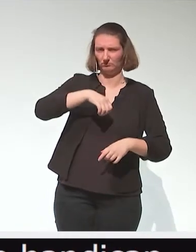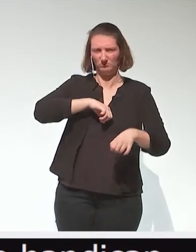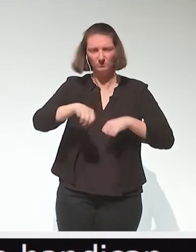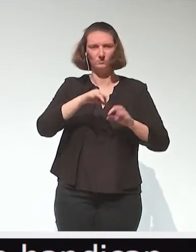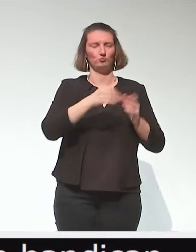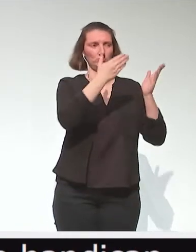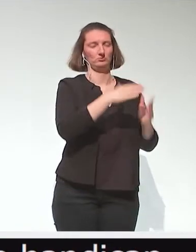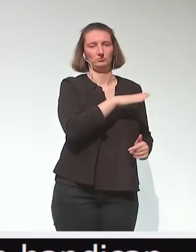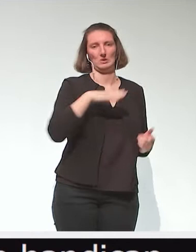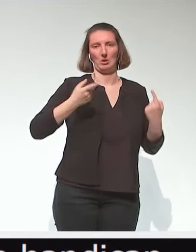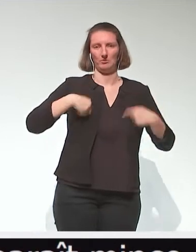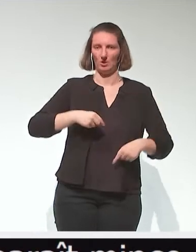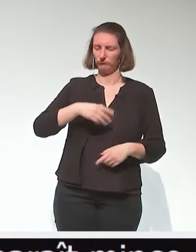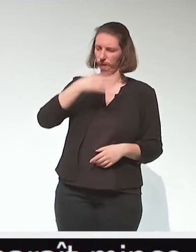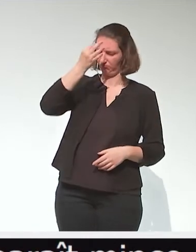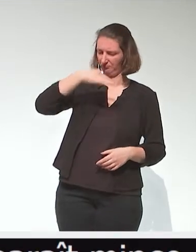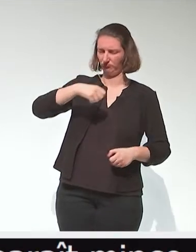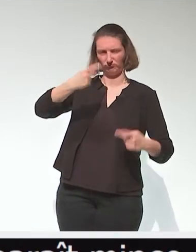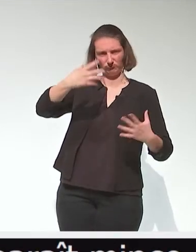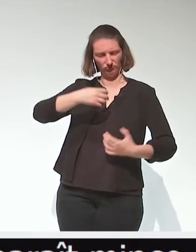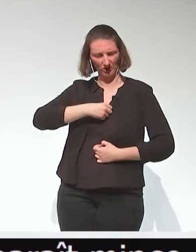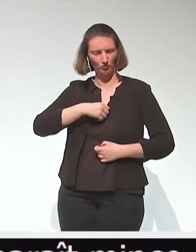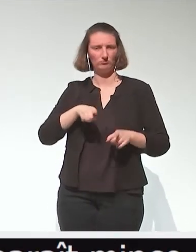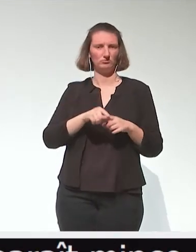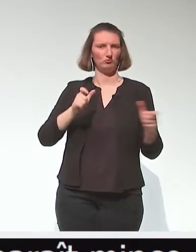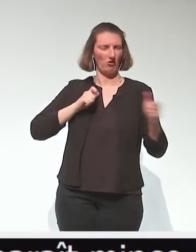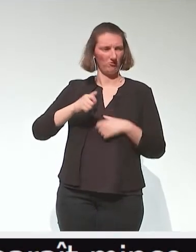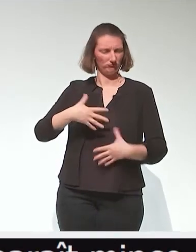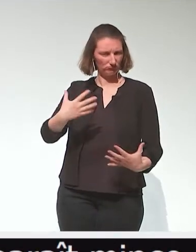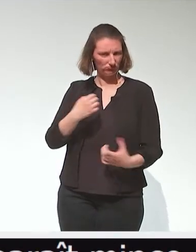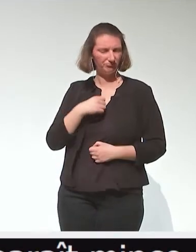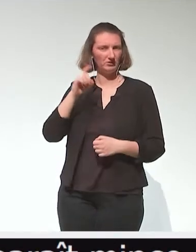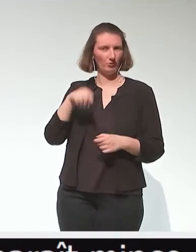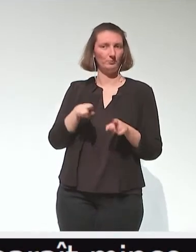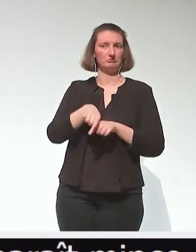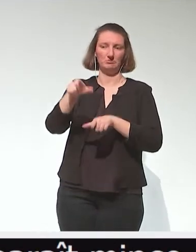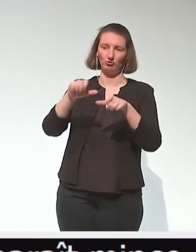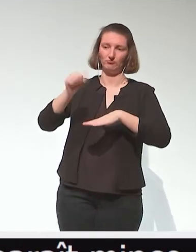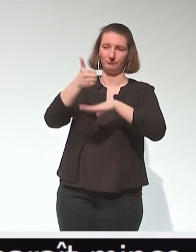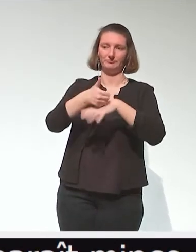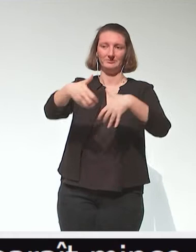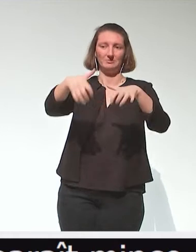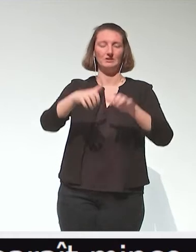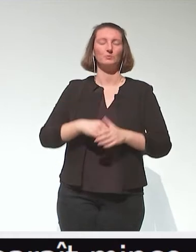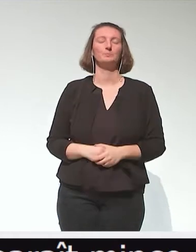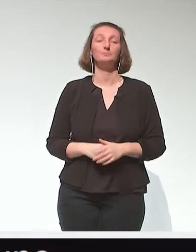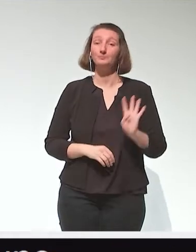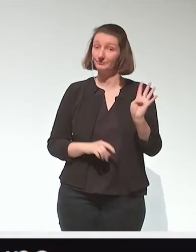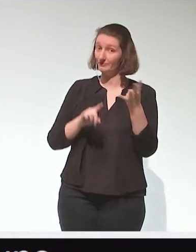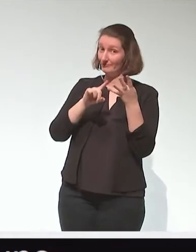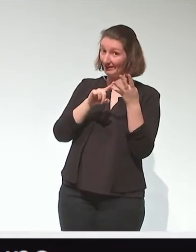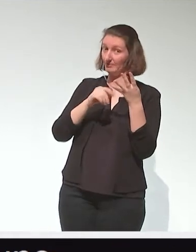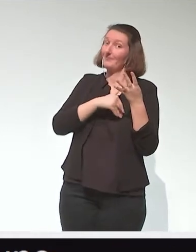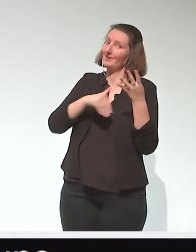approach that the minister wishes to undertake and have everybody within the government undertake, including those responsible for